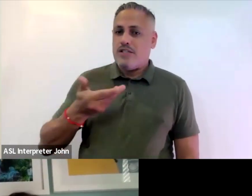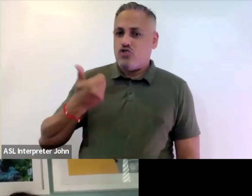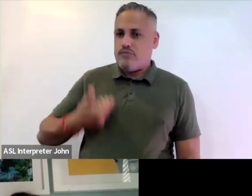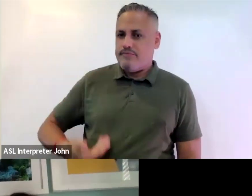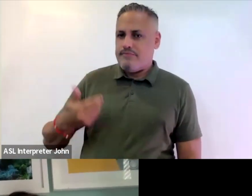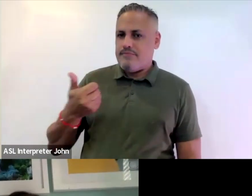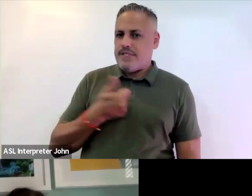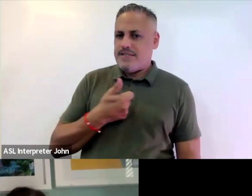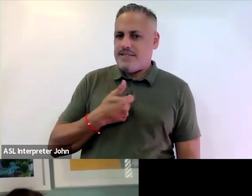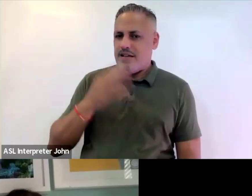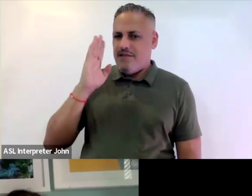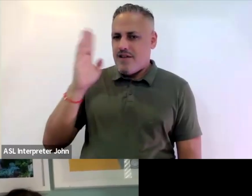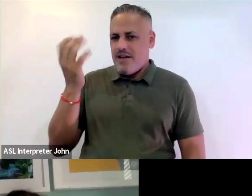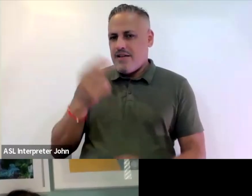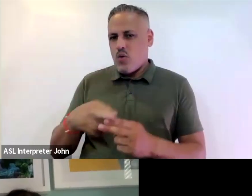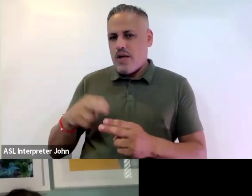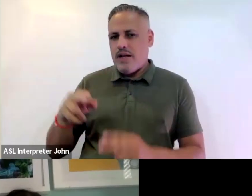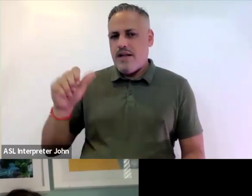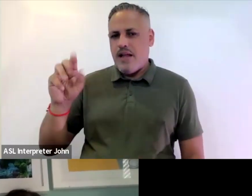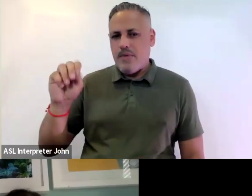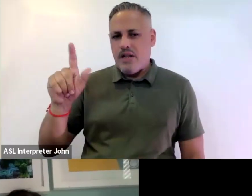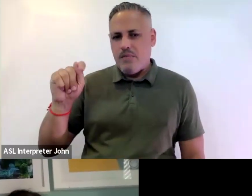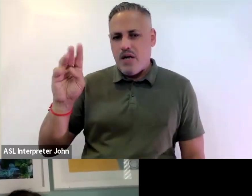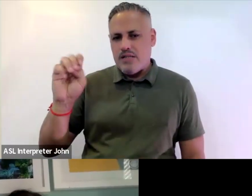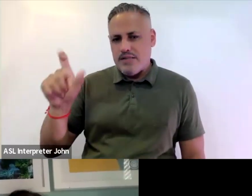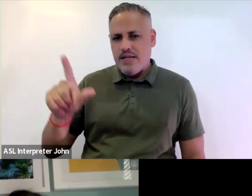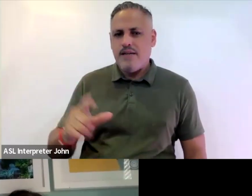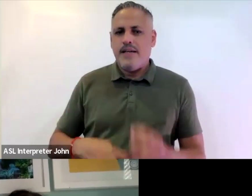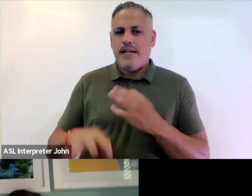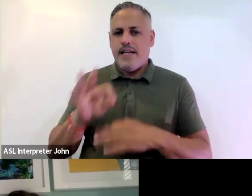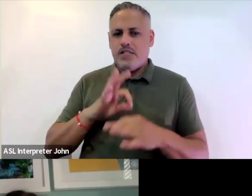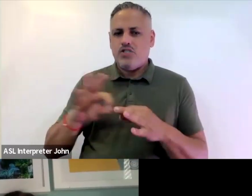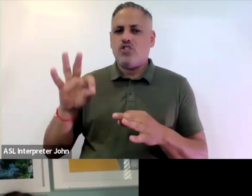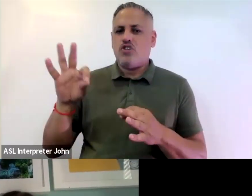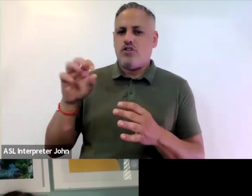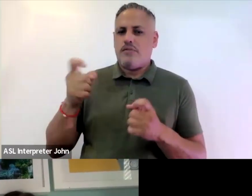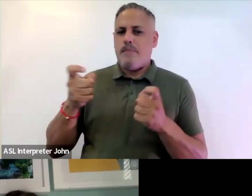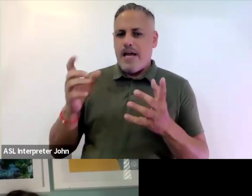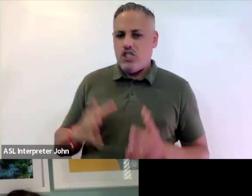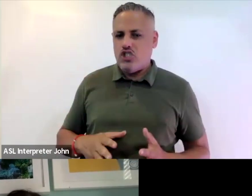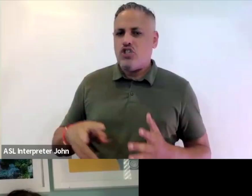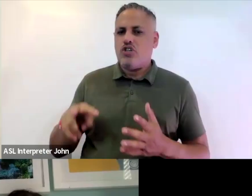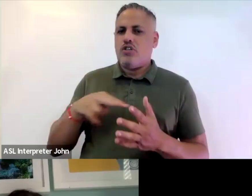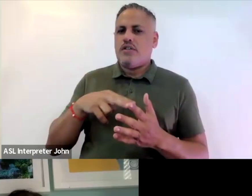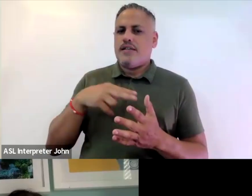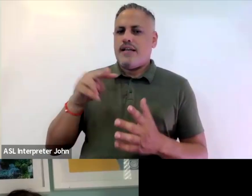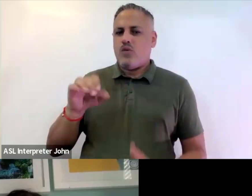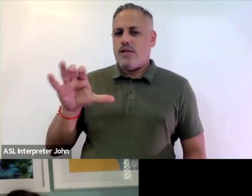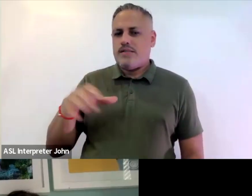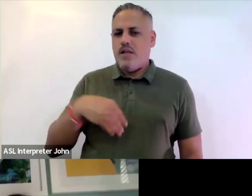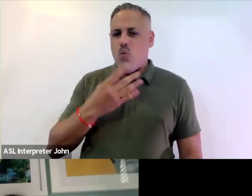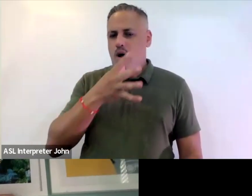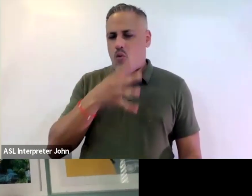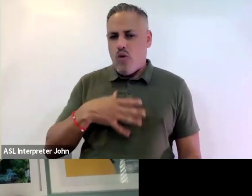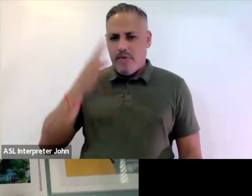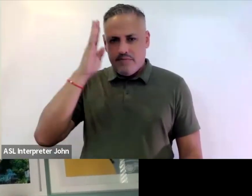quickly, everybody. Hi, I'm Anne-Marie Lonsdale, Interim Grantmaking Manager with Dance.NYC. I am a white woman with brown